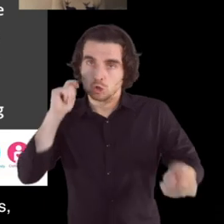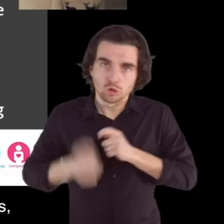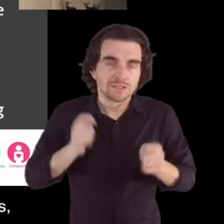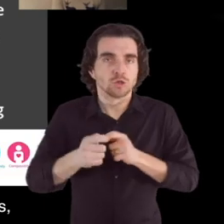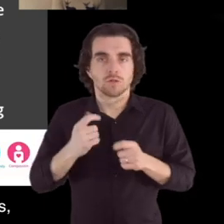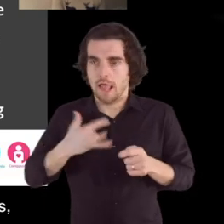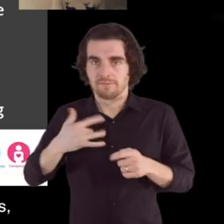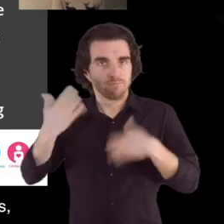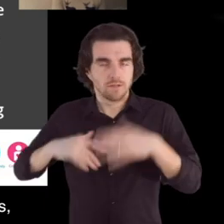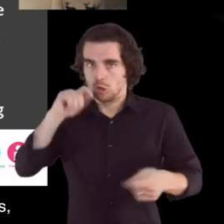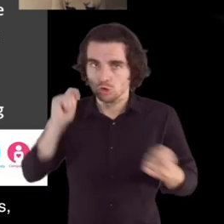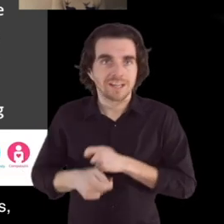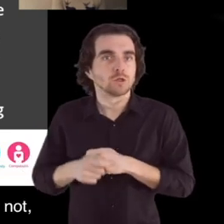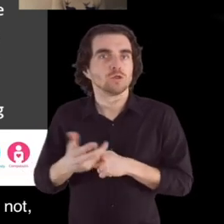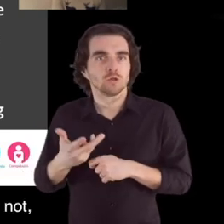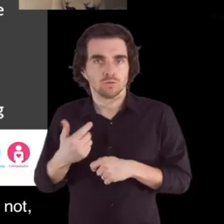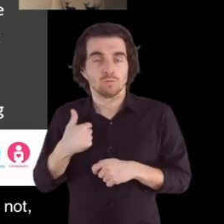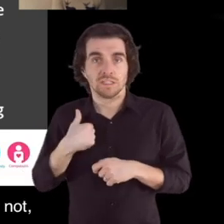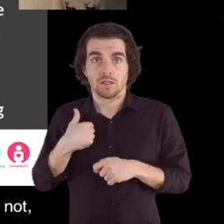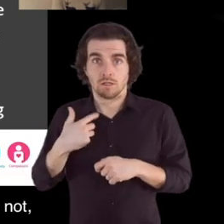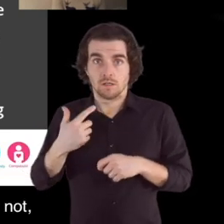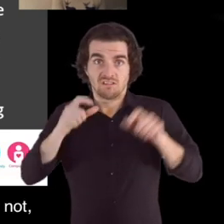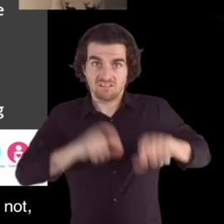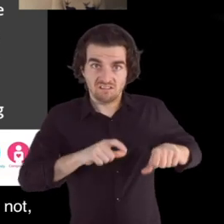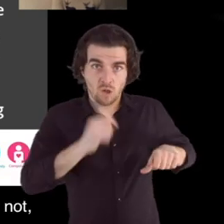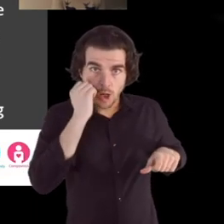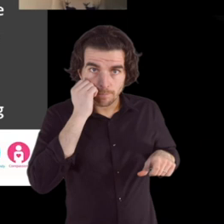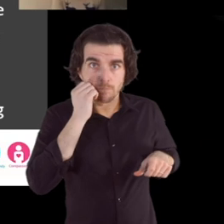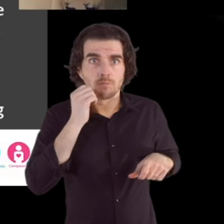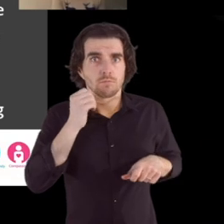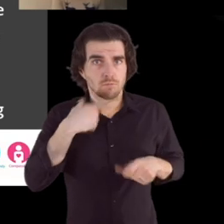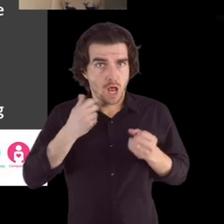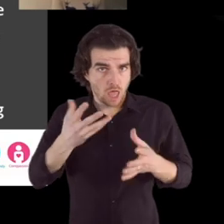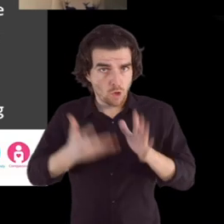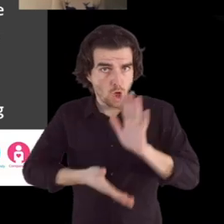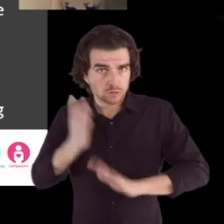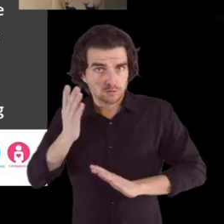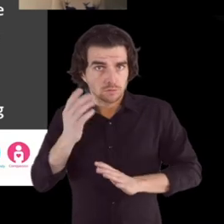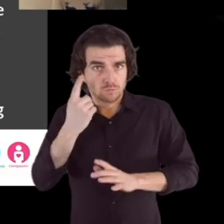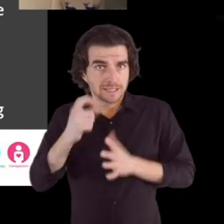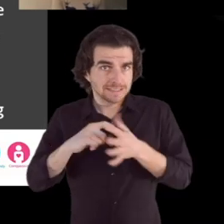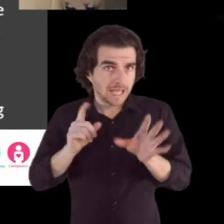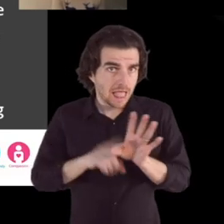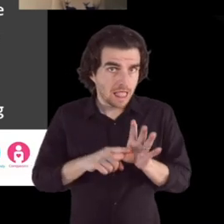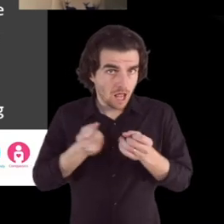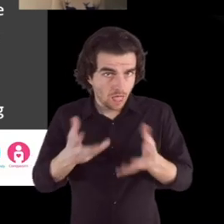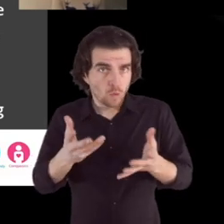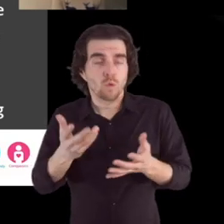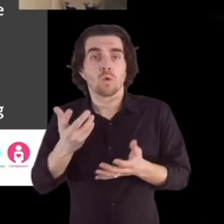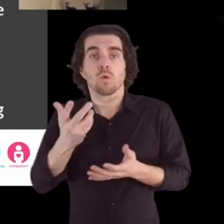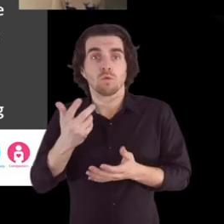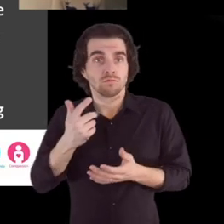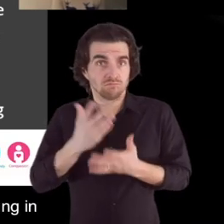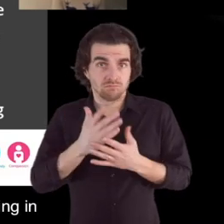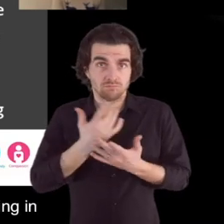change, change in our lives, change. Are we in lockdown? Are we not? Are we allowed out for one walk a day? Are we not? And certainly a thing that